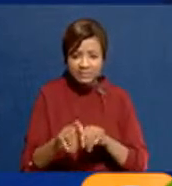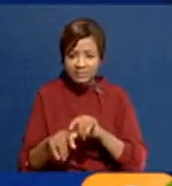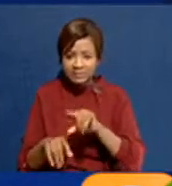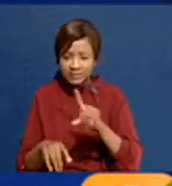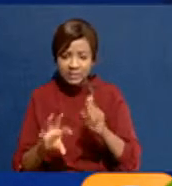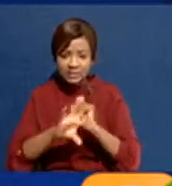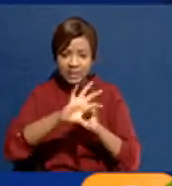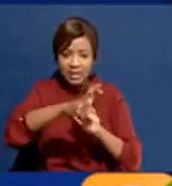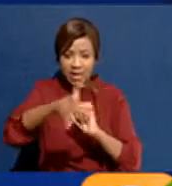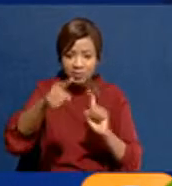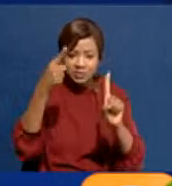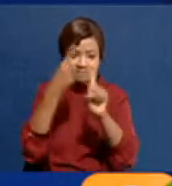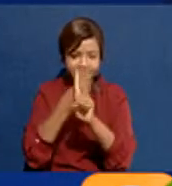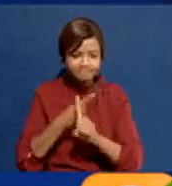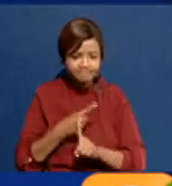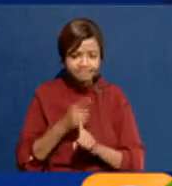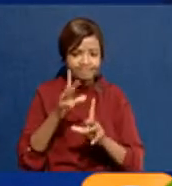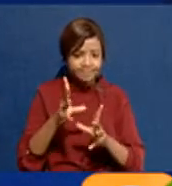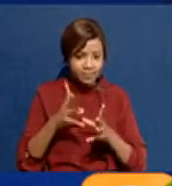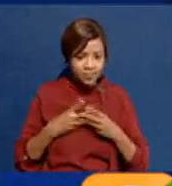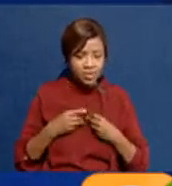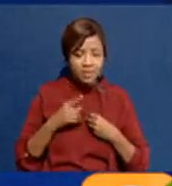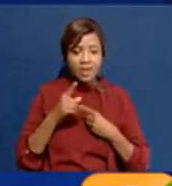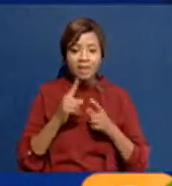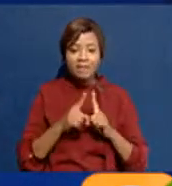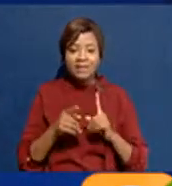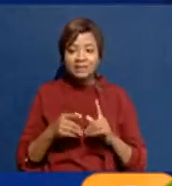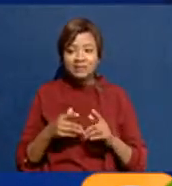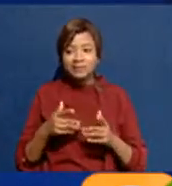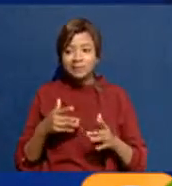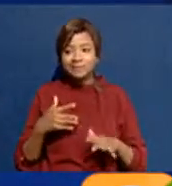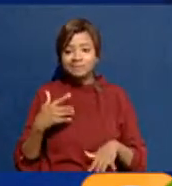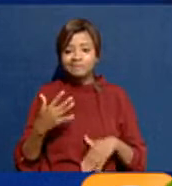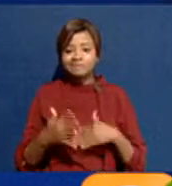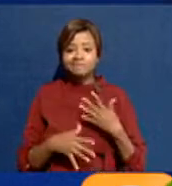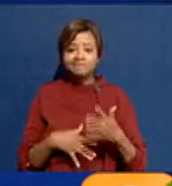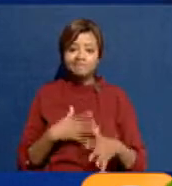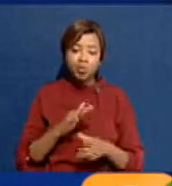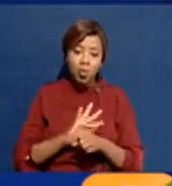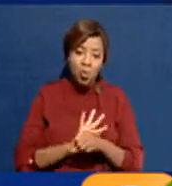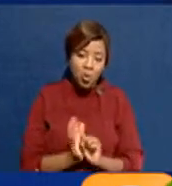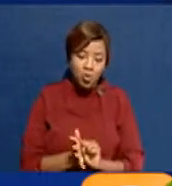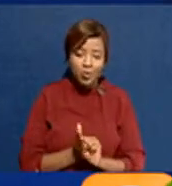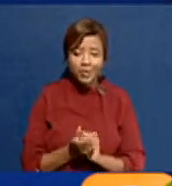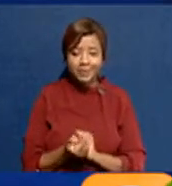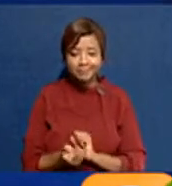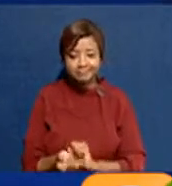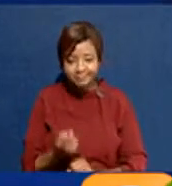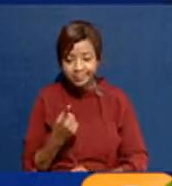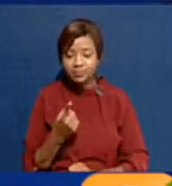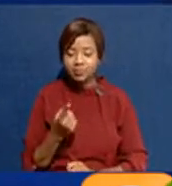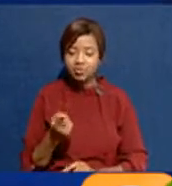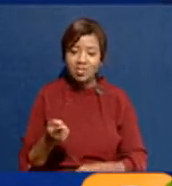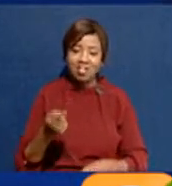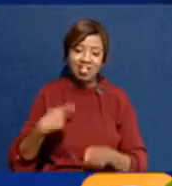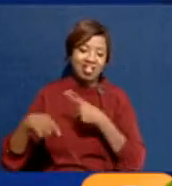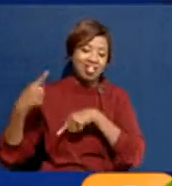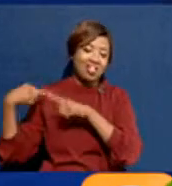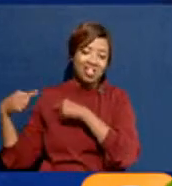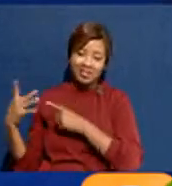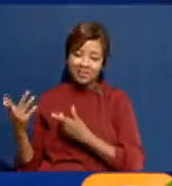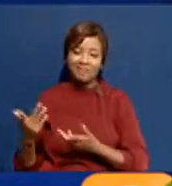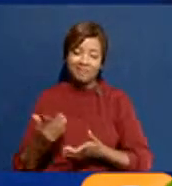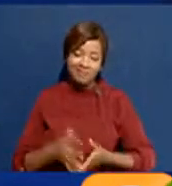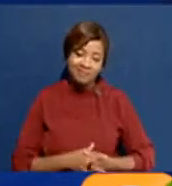pilot counties, which actually took it up very well. But then, bang, came COVID-19. And it has taken us back, you know,